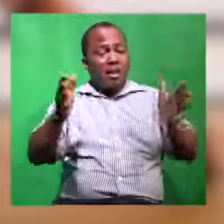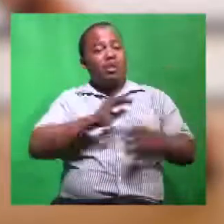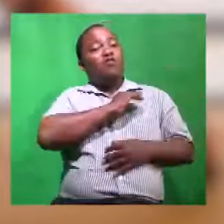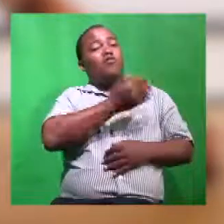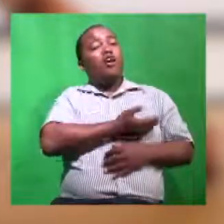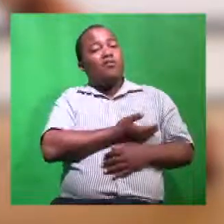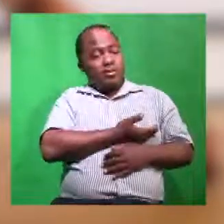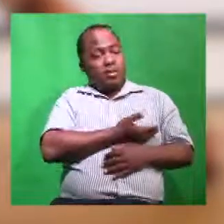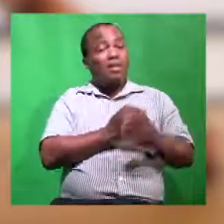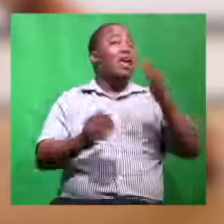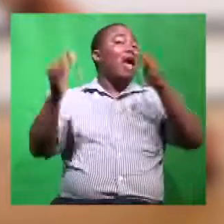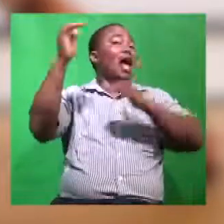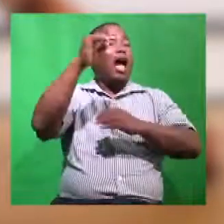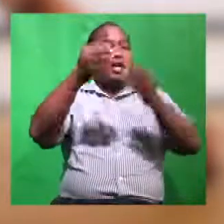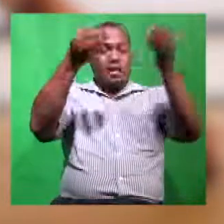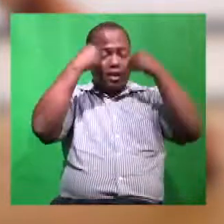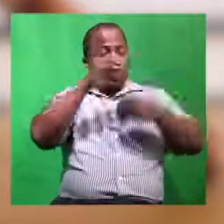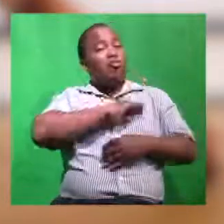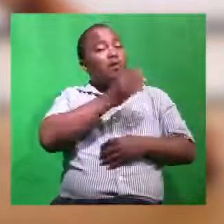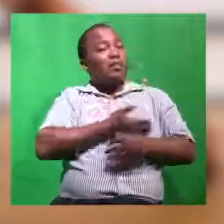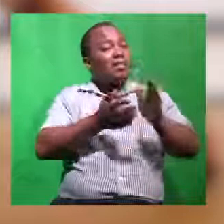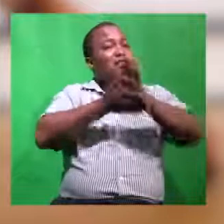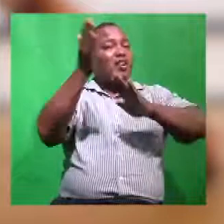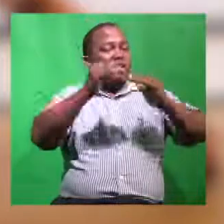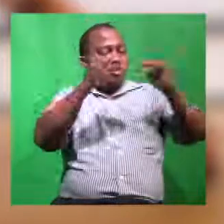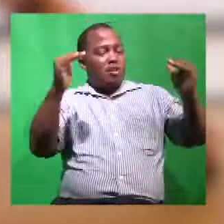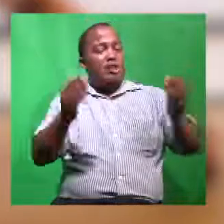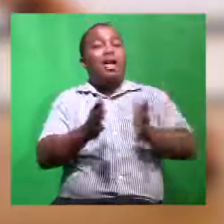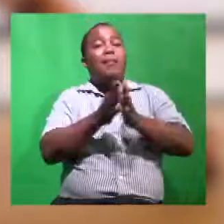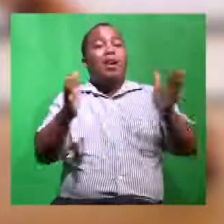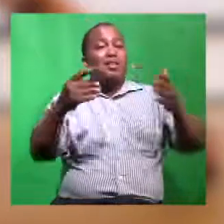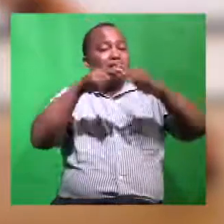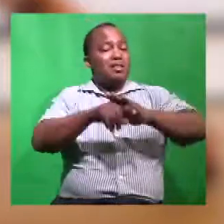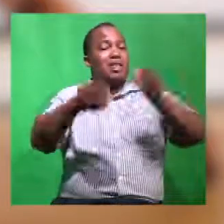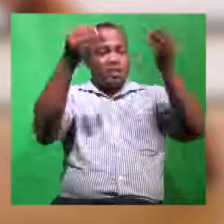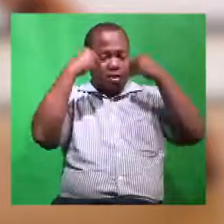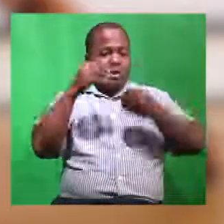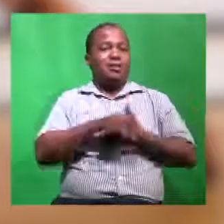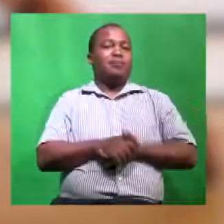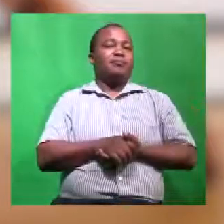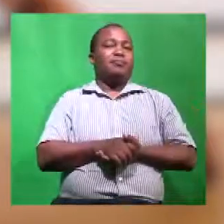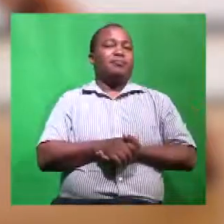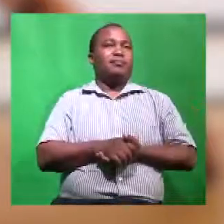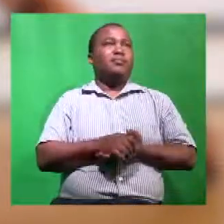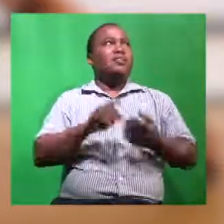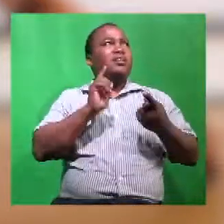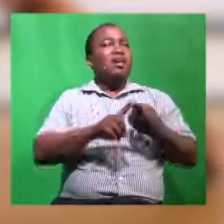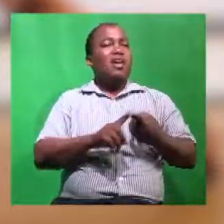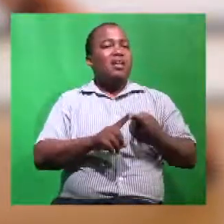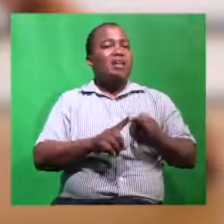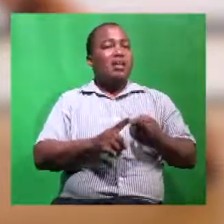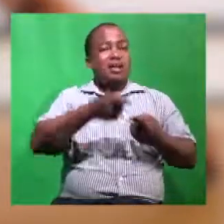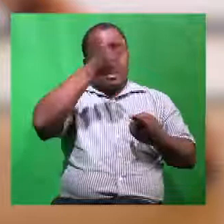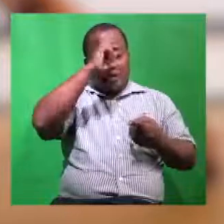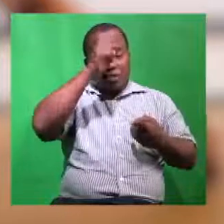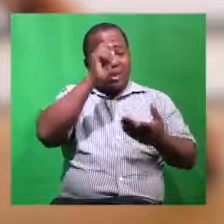for female in higher education. Women has to be given equal opportunity as men in terms of education, such as in secondary